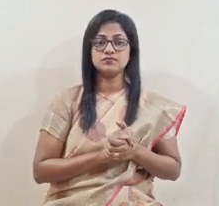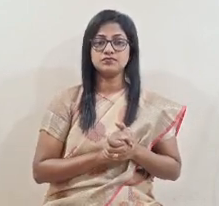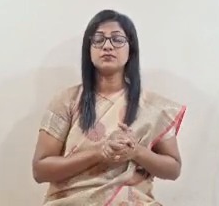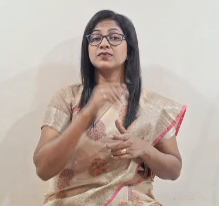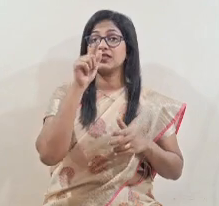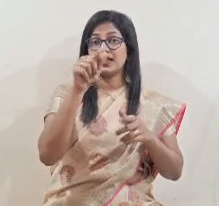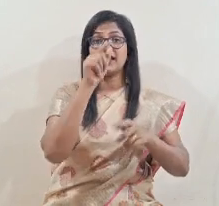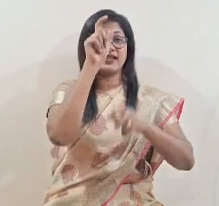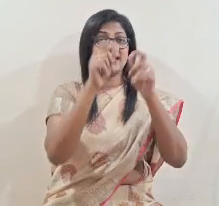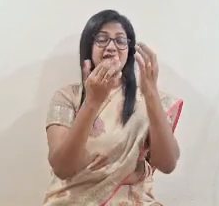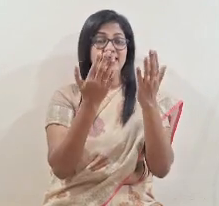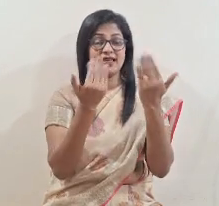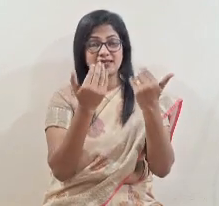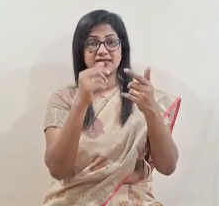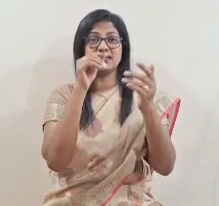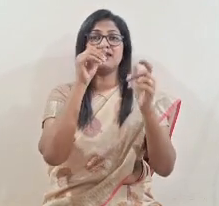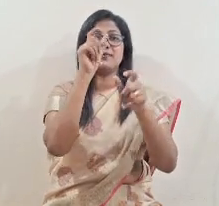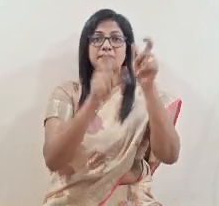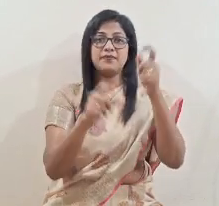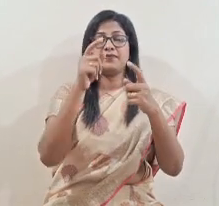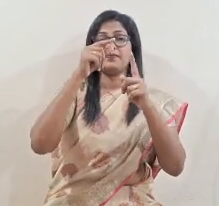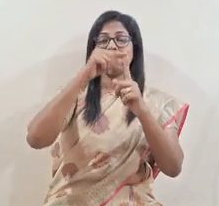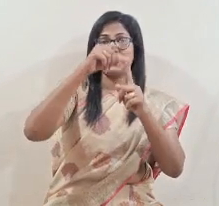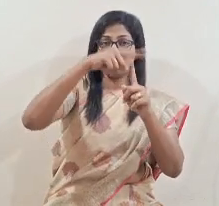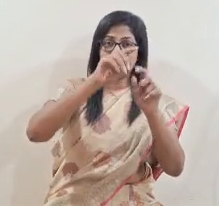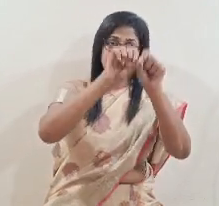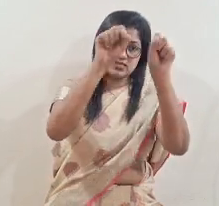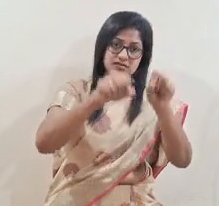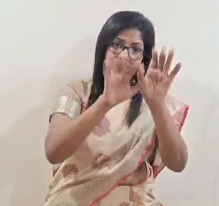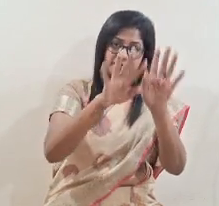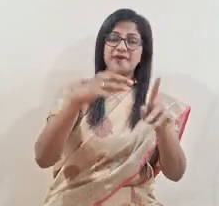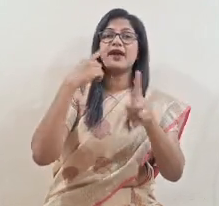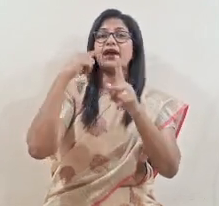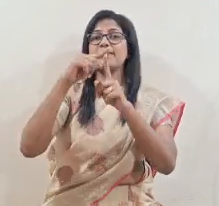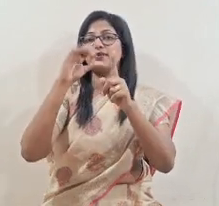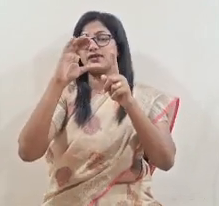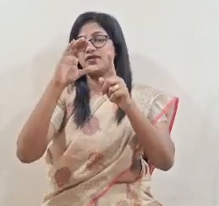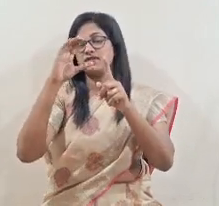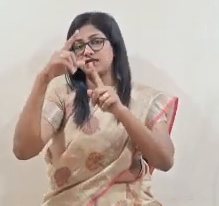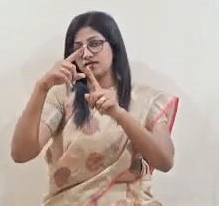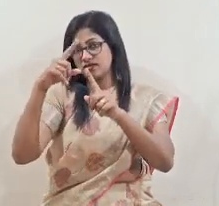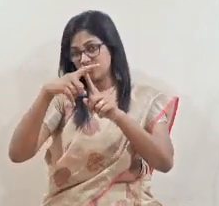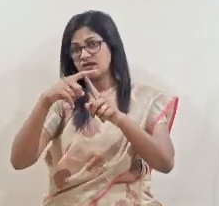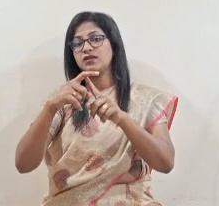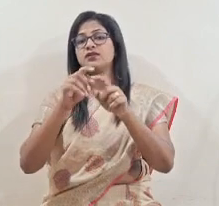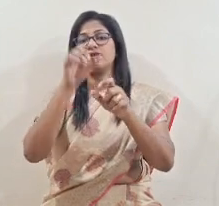existing public structured PT system and IPT system running along the same route.